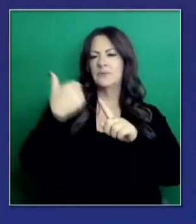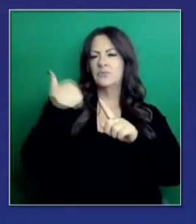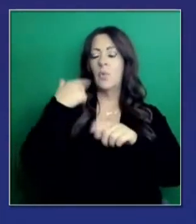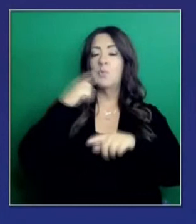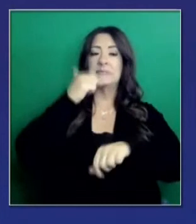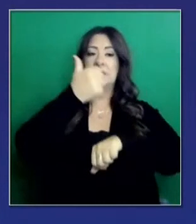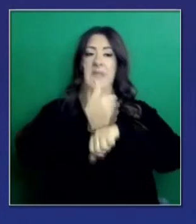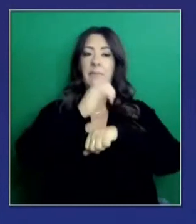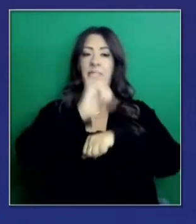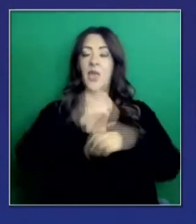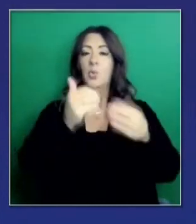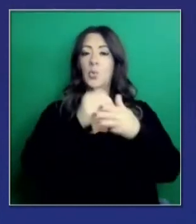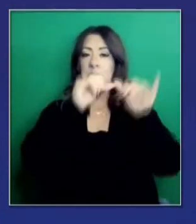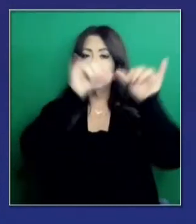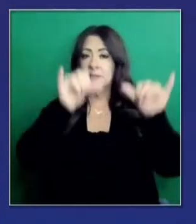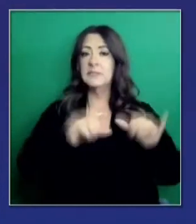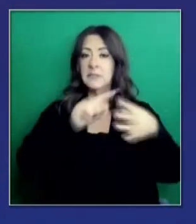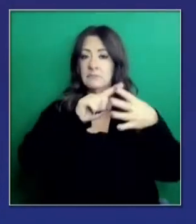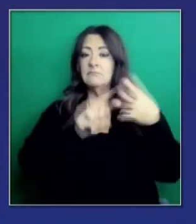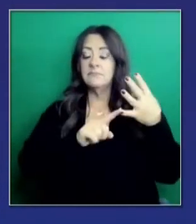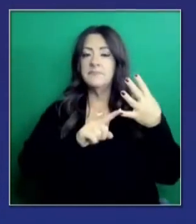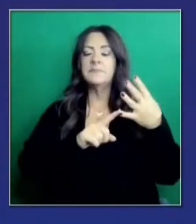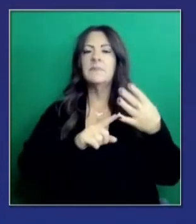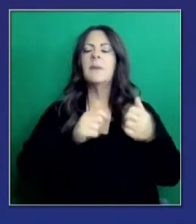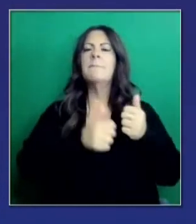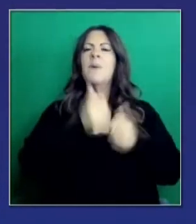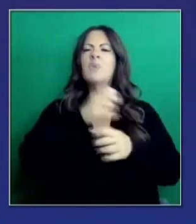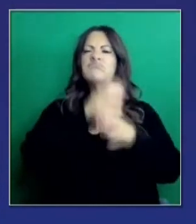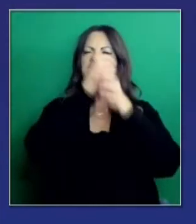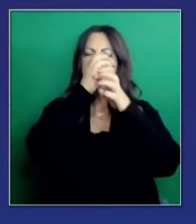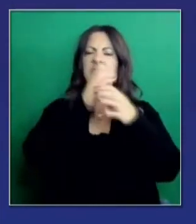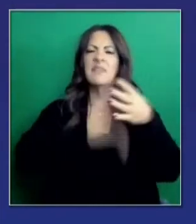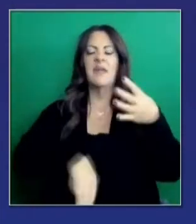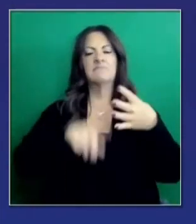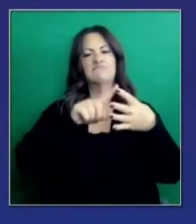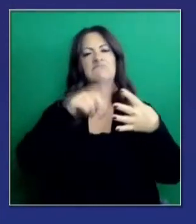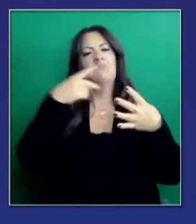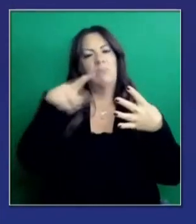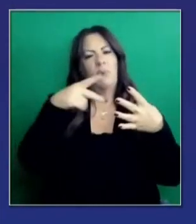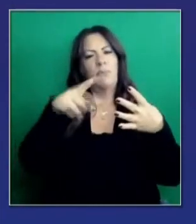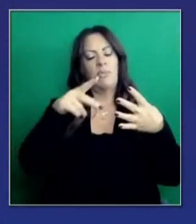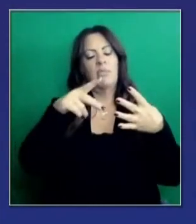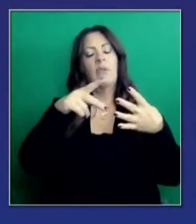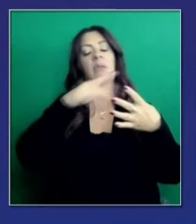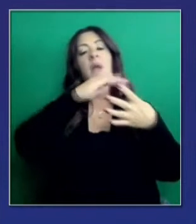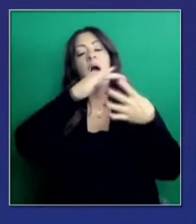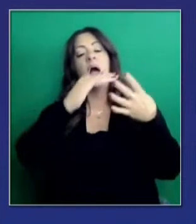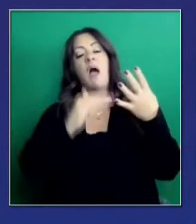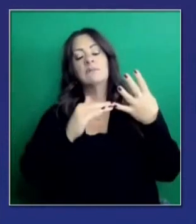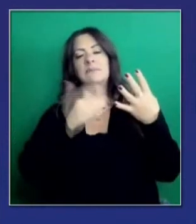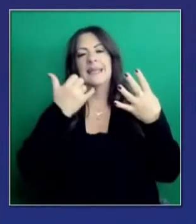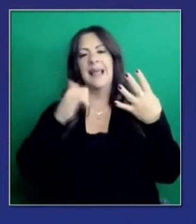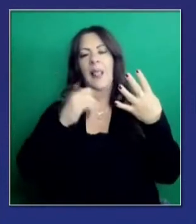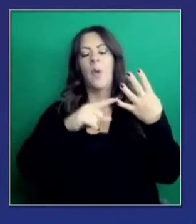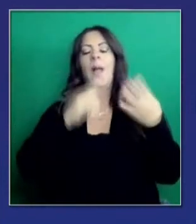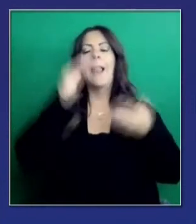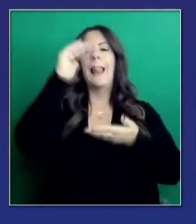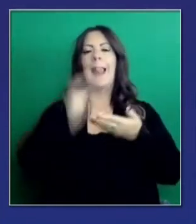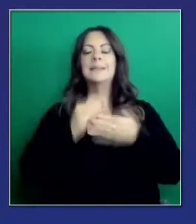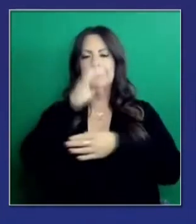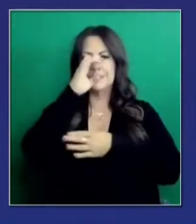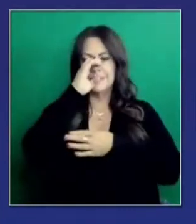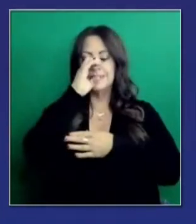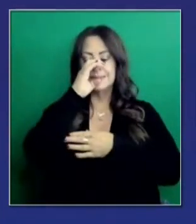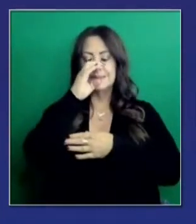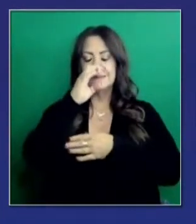most restrictive tier being the purple tier and the least restrictive tier being the yellow tier. Here's our current tier status. And by